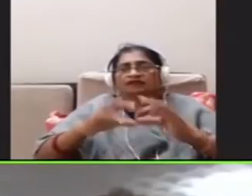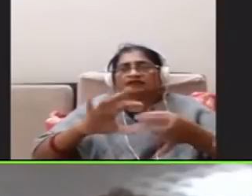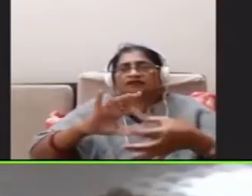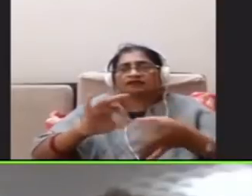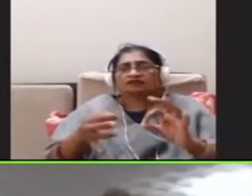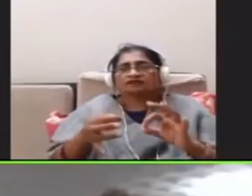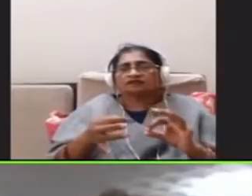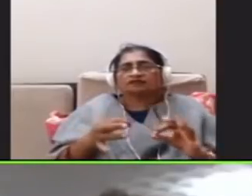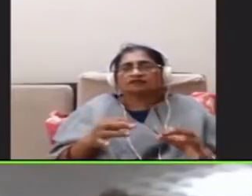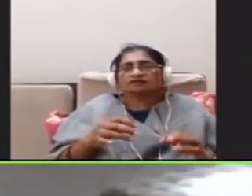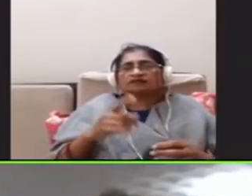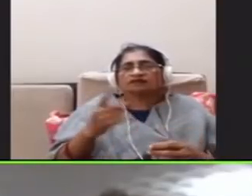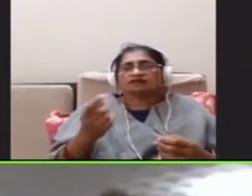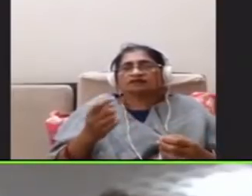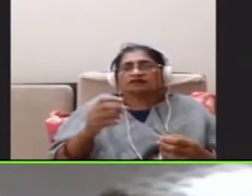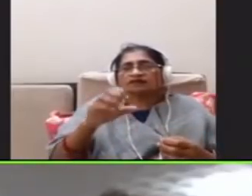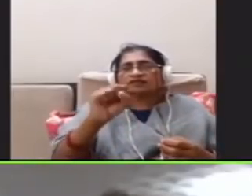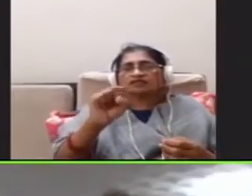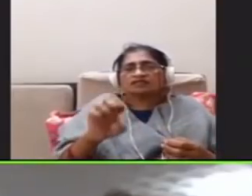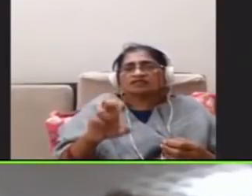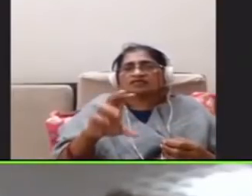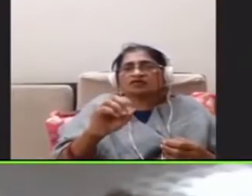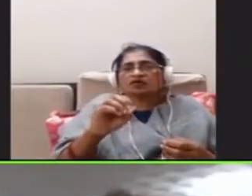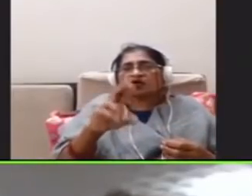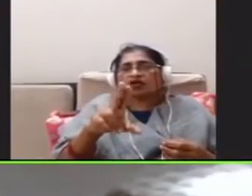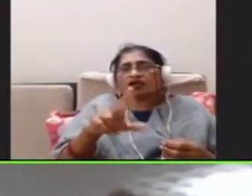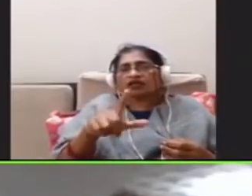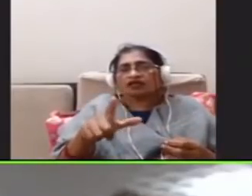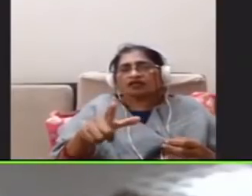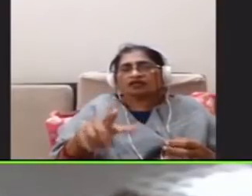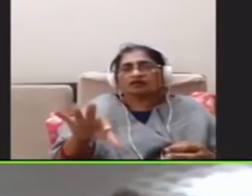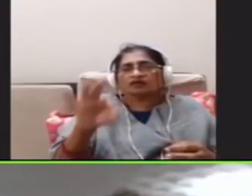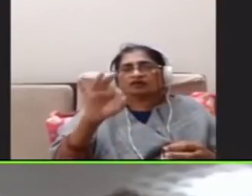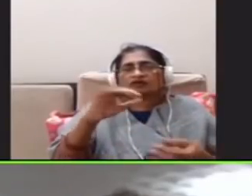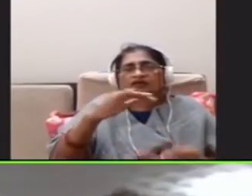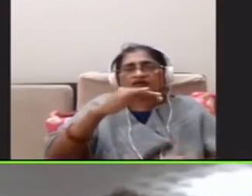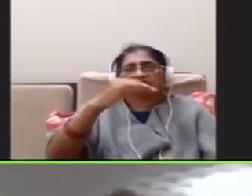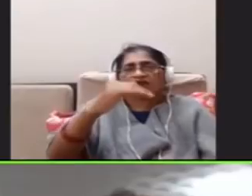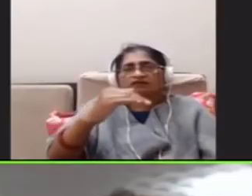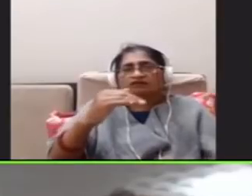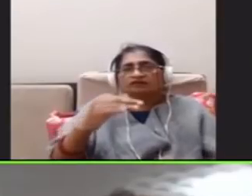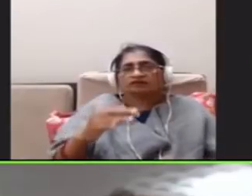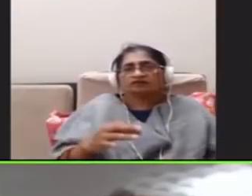One in Seoul in 88 and one in Barcelona in 92.